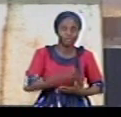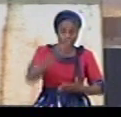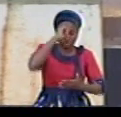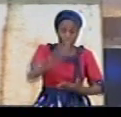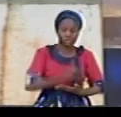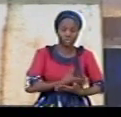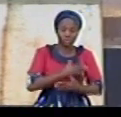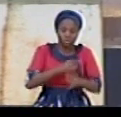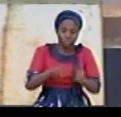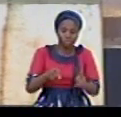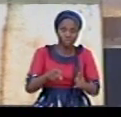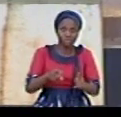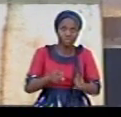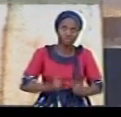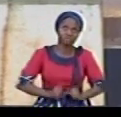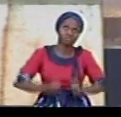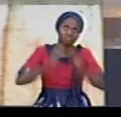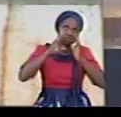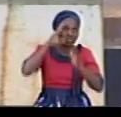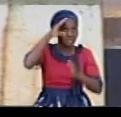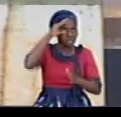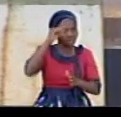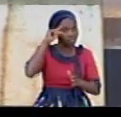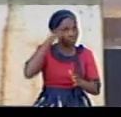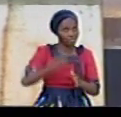how much more